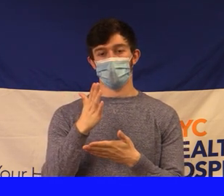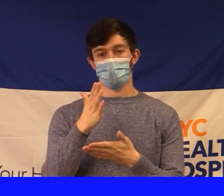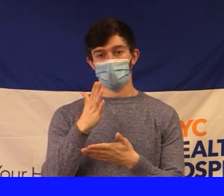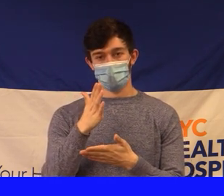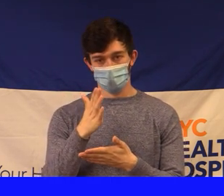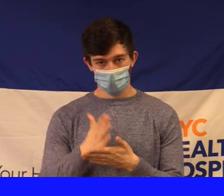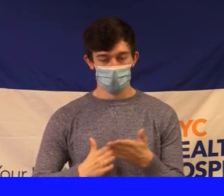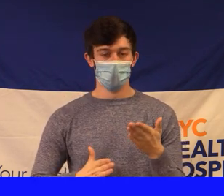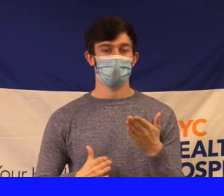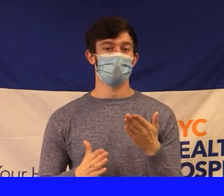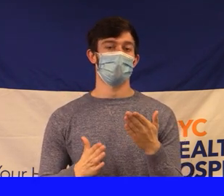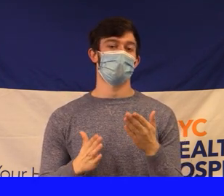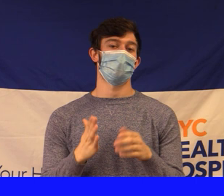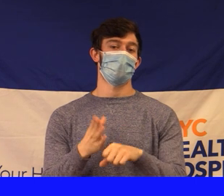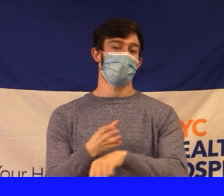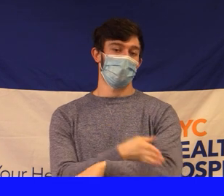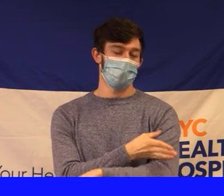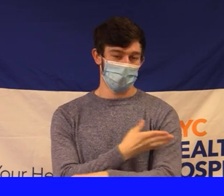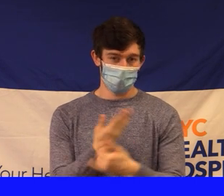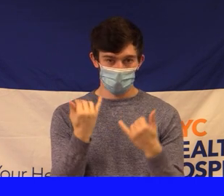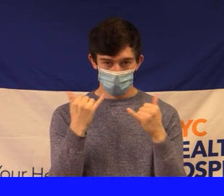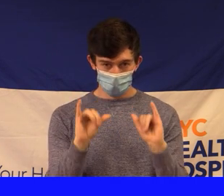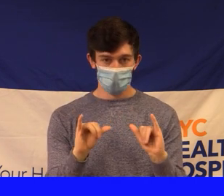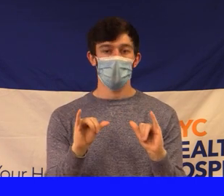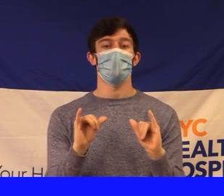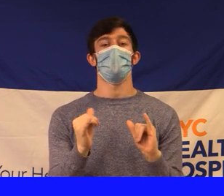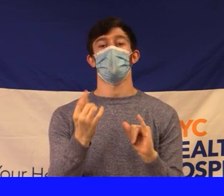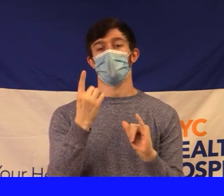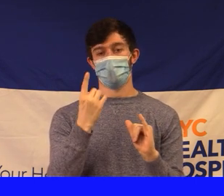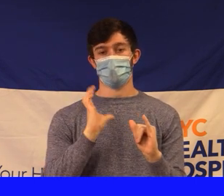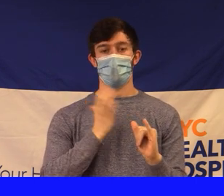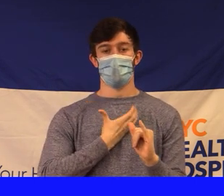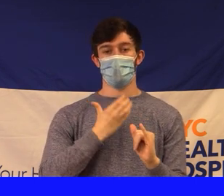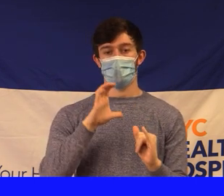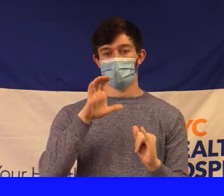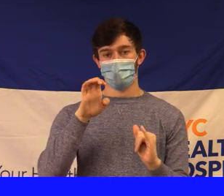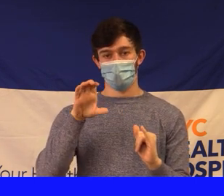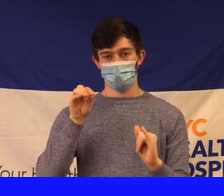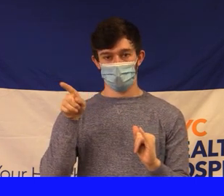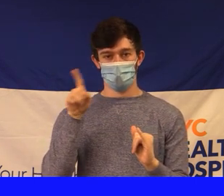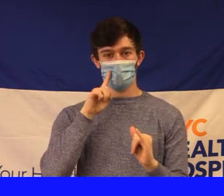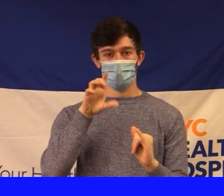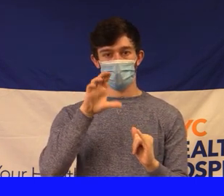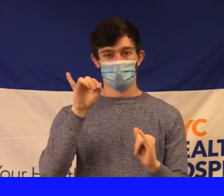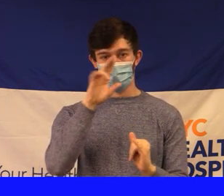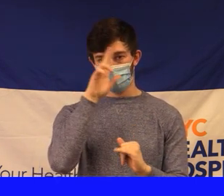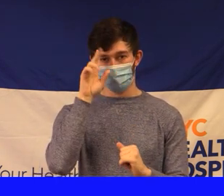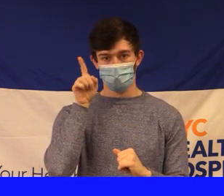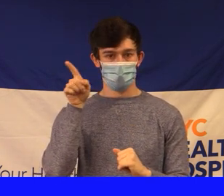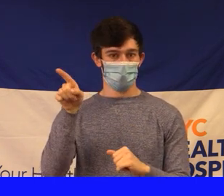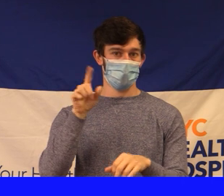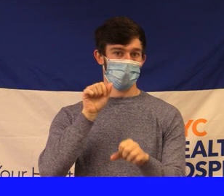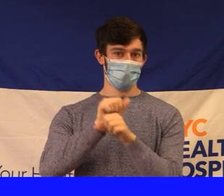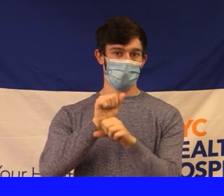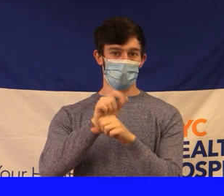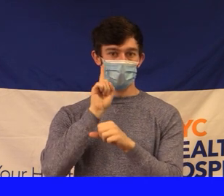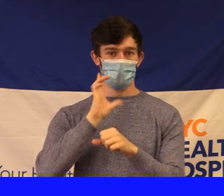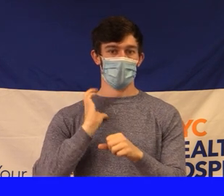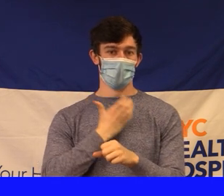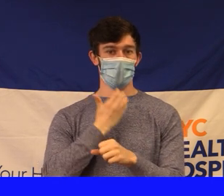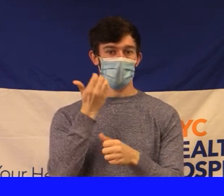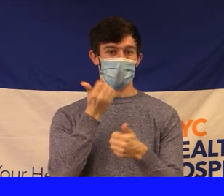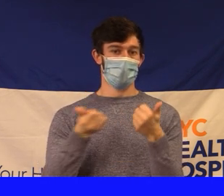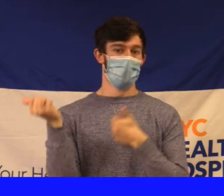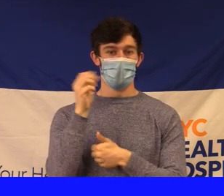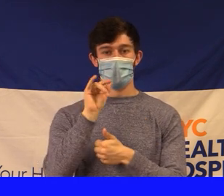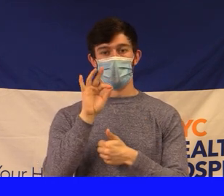big lift. Svetlana Lipanskaya, our CEO at Coney Island Hospital, worked for our head of acute care